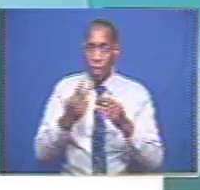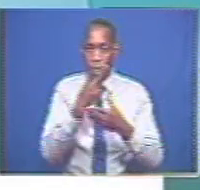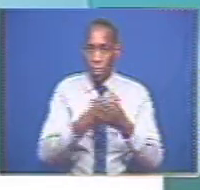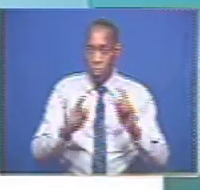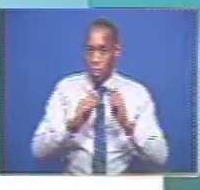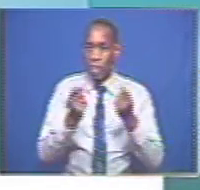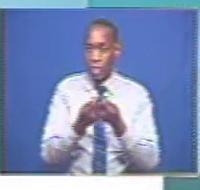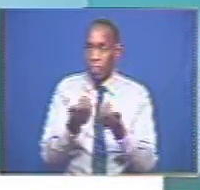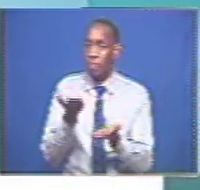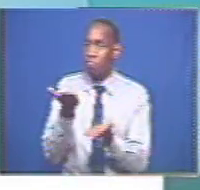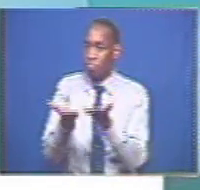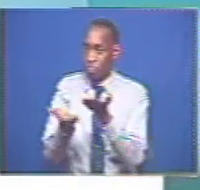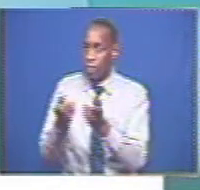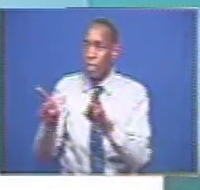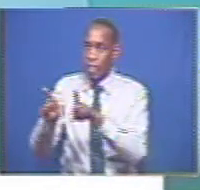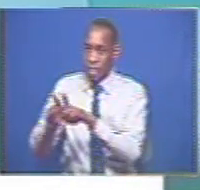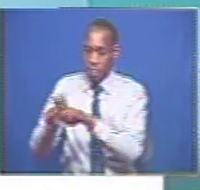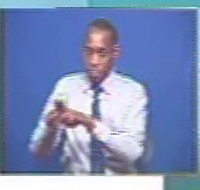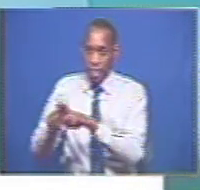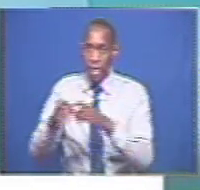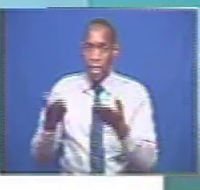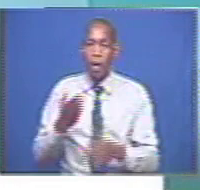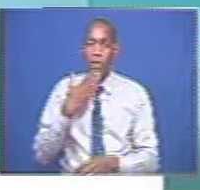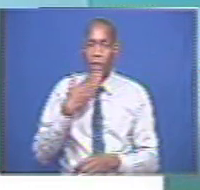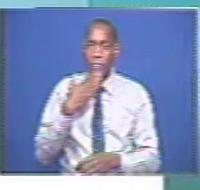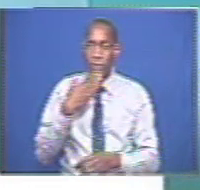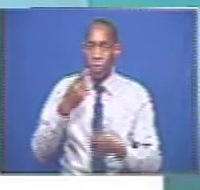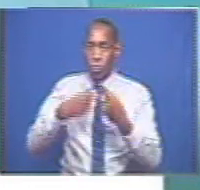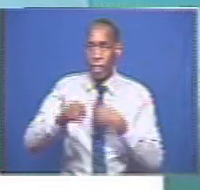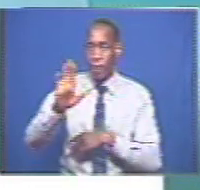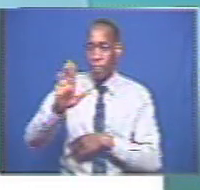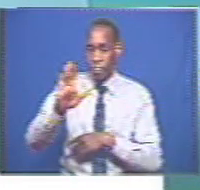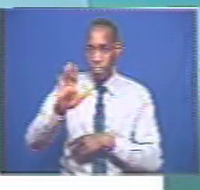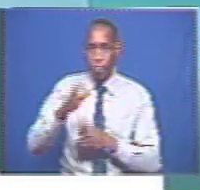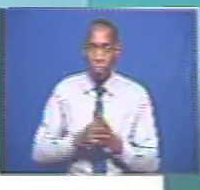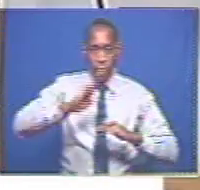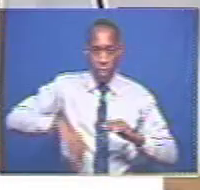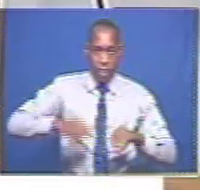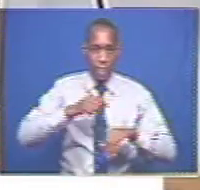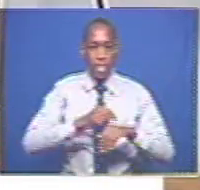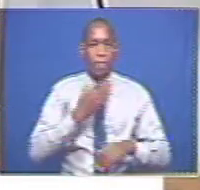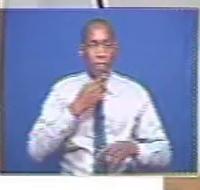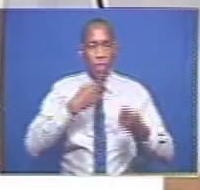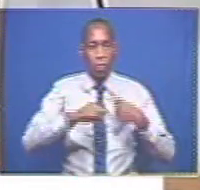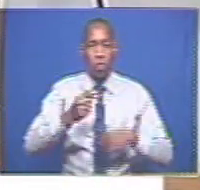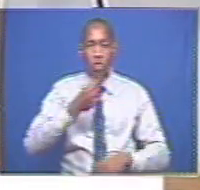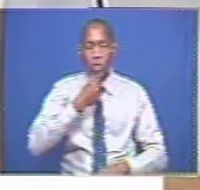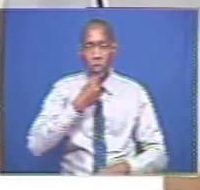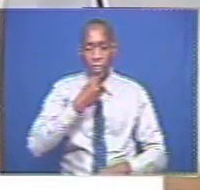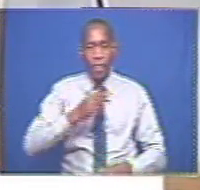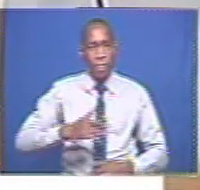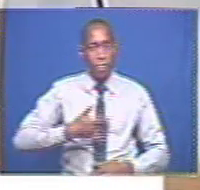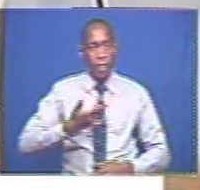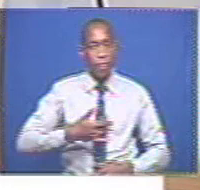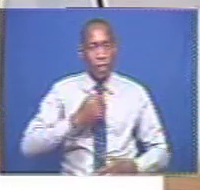into this one. And I think it's time for now Leopards to take it to 5-11. Osoro, you've been following the Kenyan Premier League. Yes. And Zapata. Yes. How